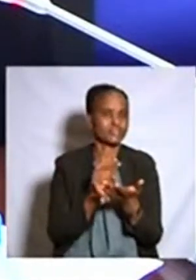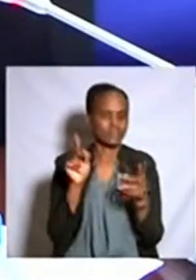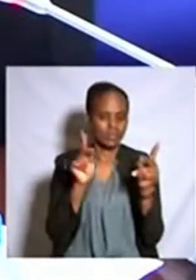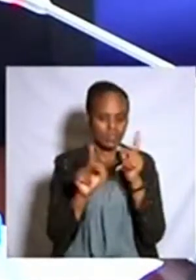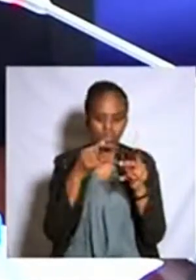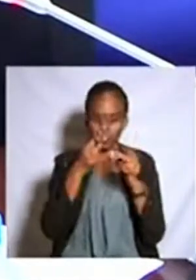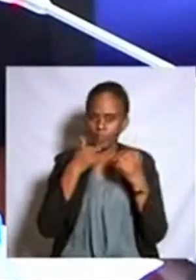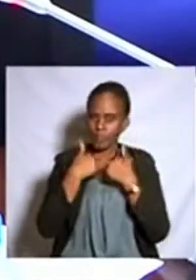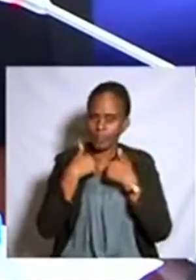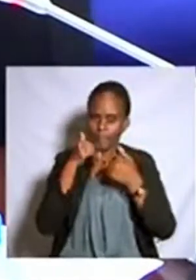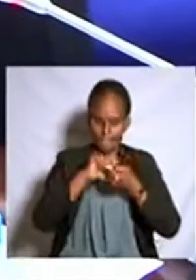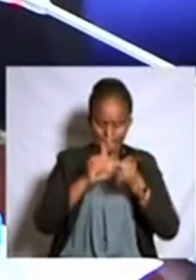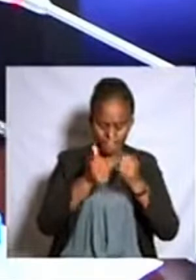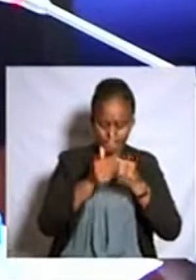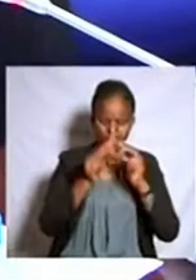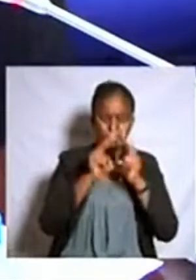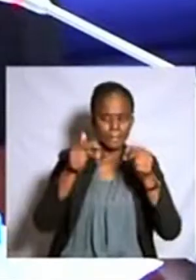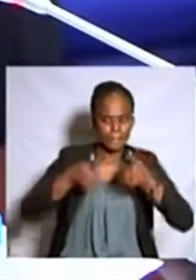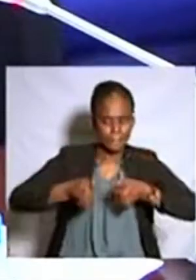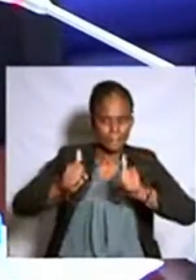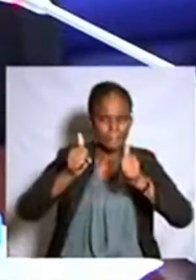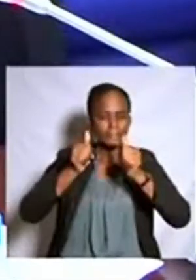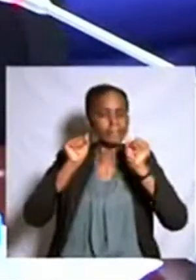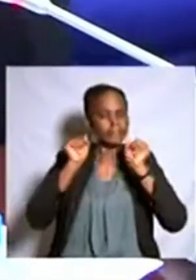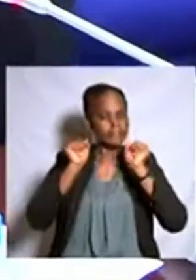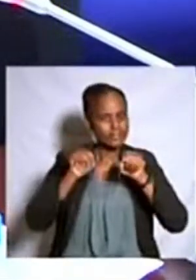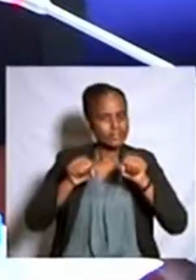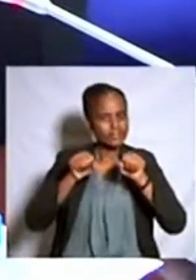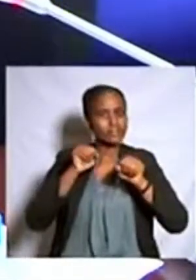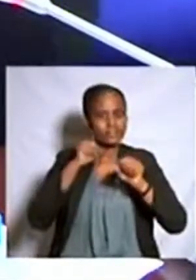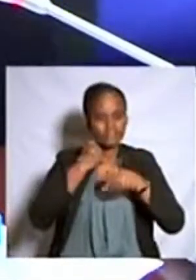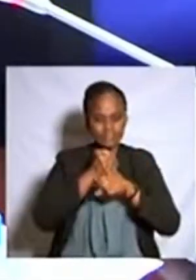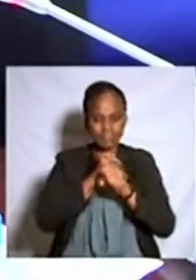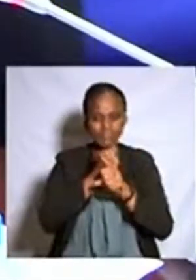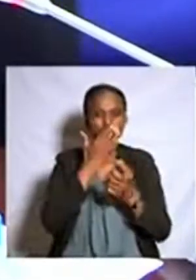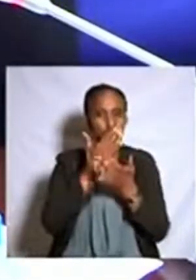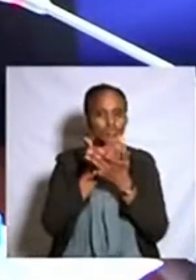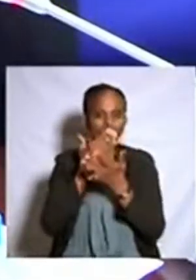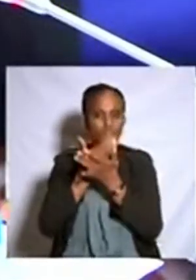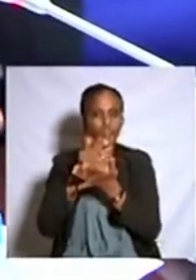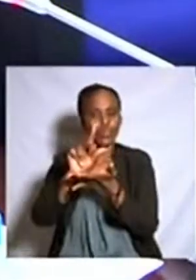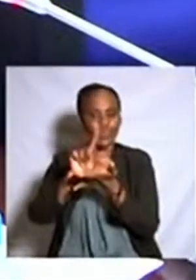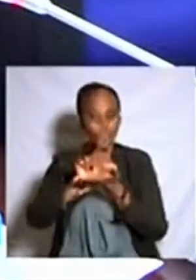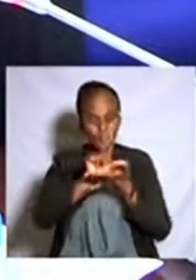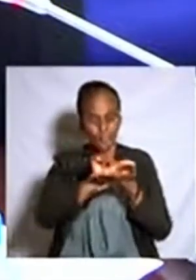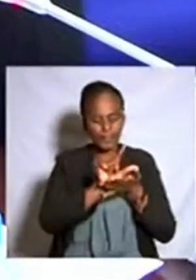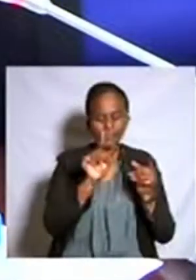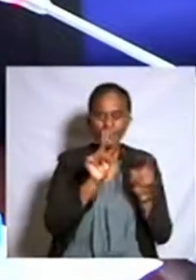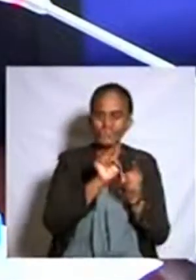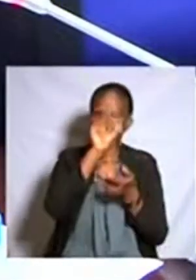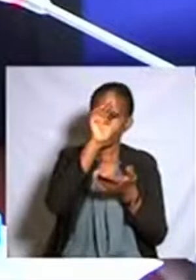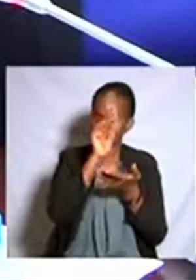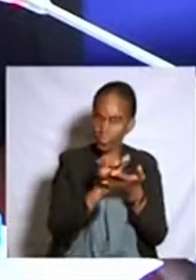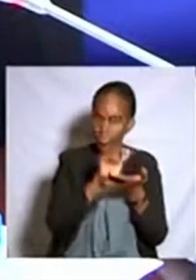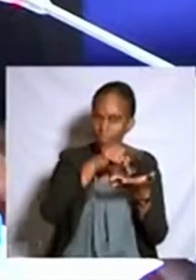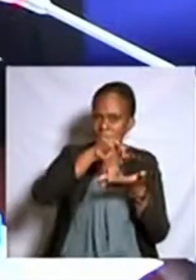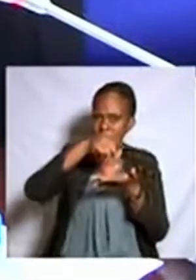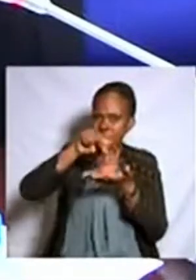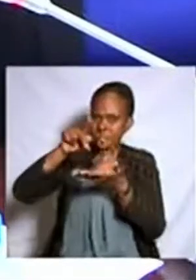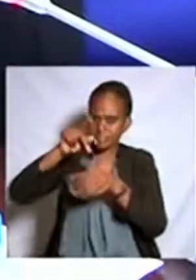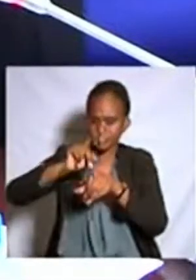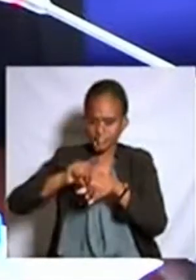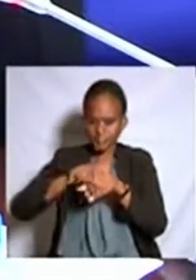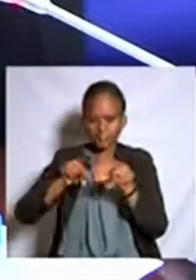people affected, so that they make good of the loans and reduce, I think, in terms of the payment periods,